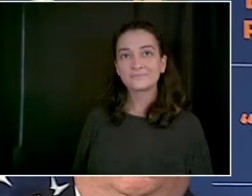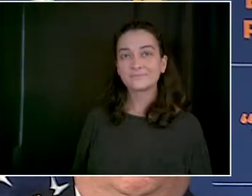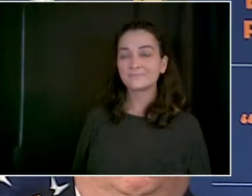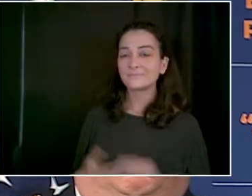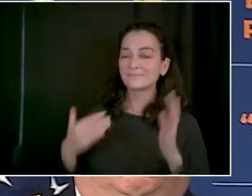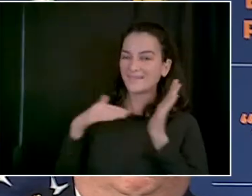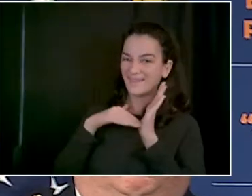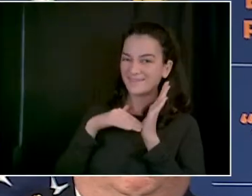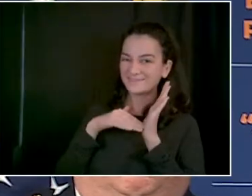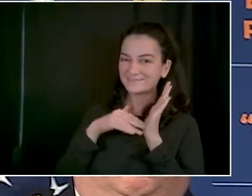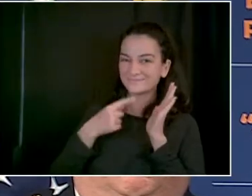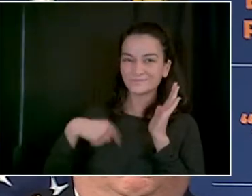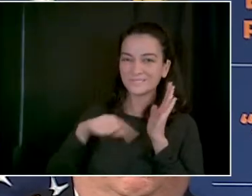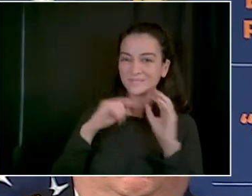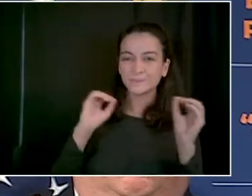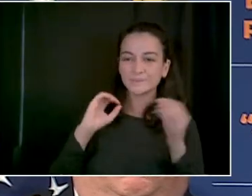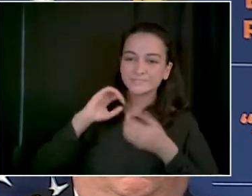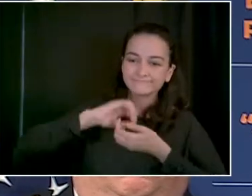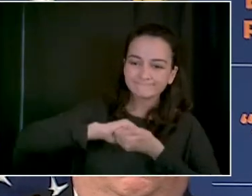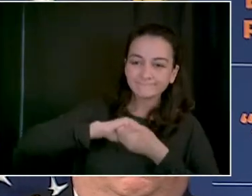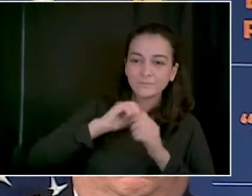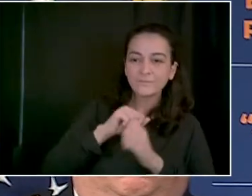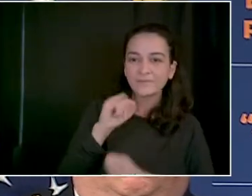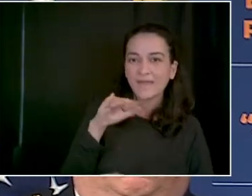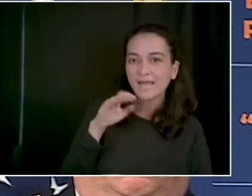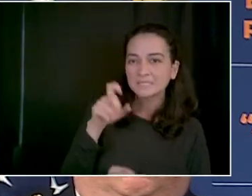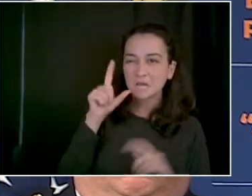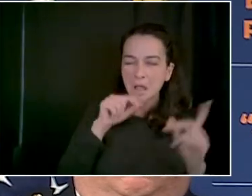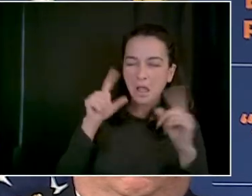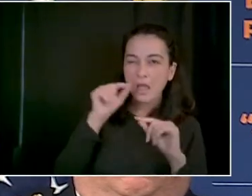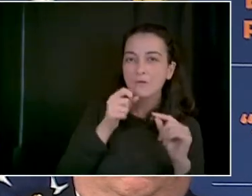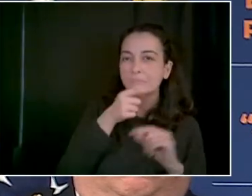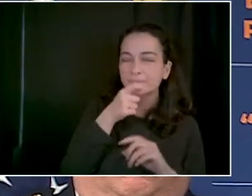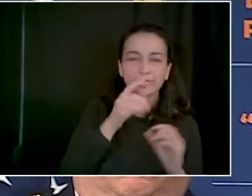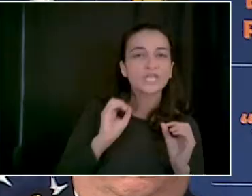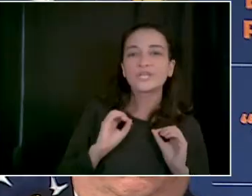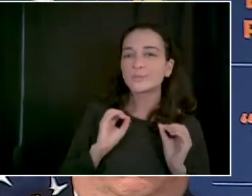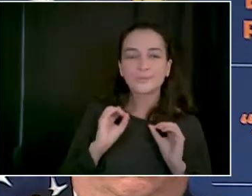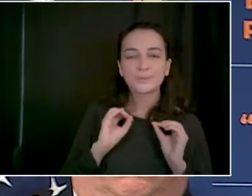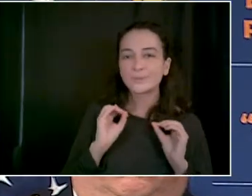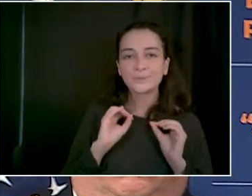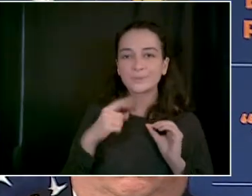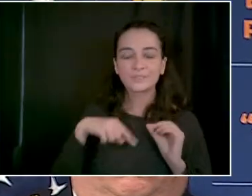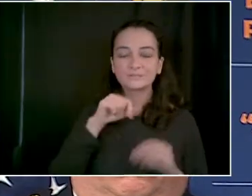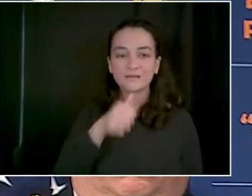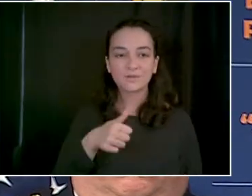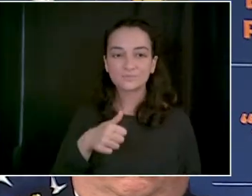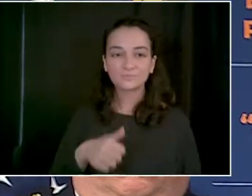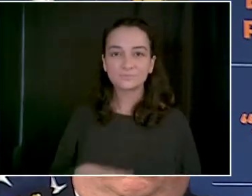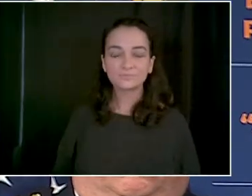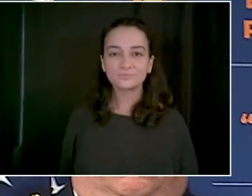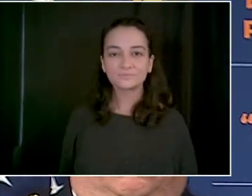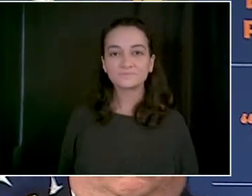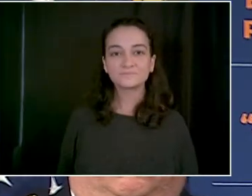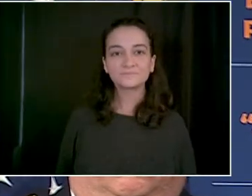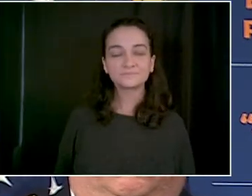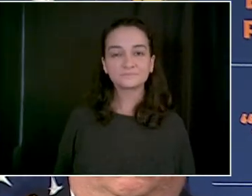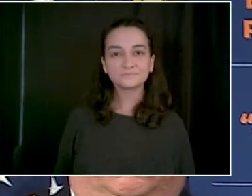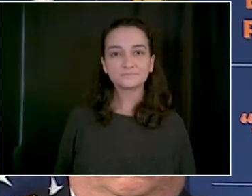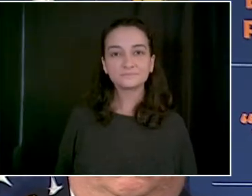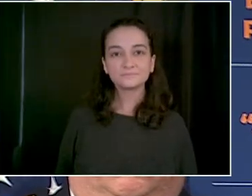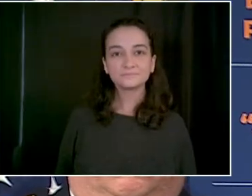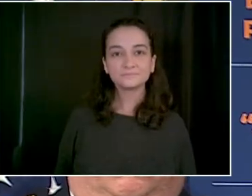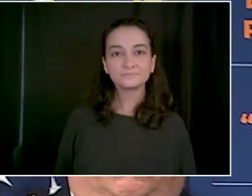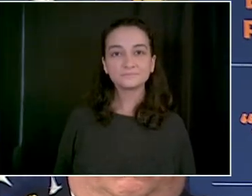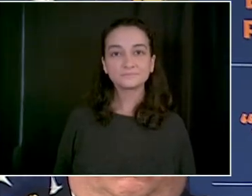detailed operations order that spells out for the officers the rules of the road as it relates